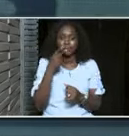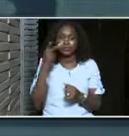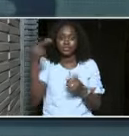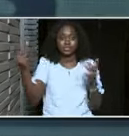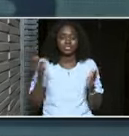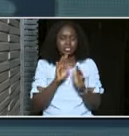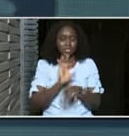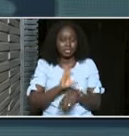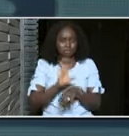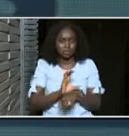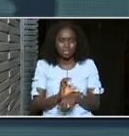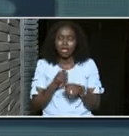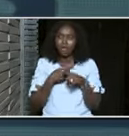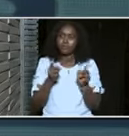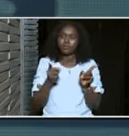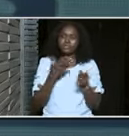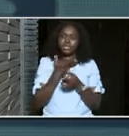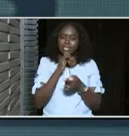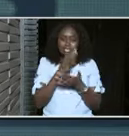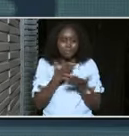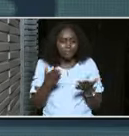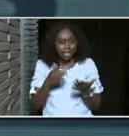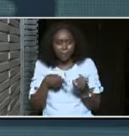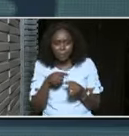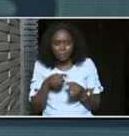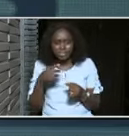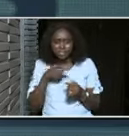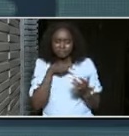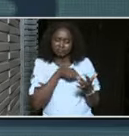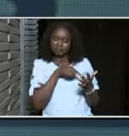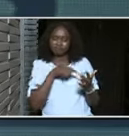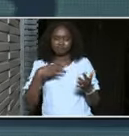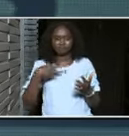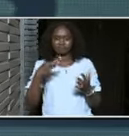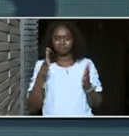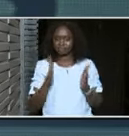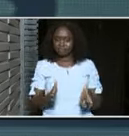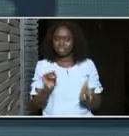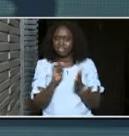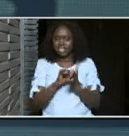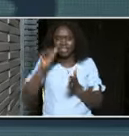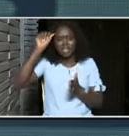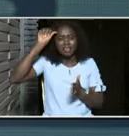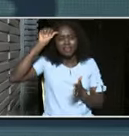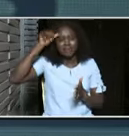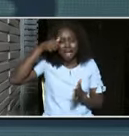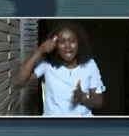there's something about the campaign or the candidate that reminds me of the early years of